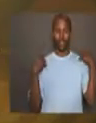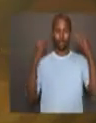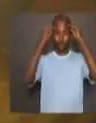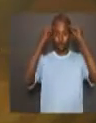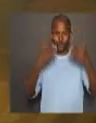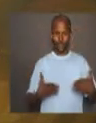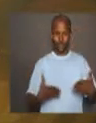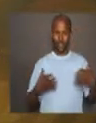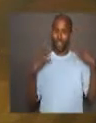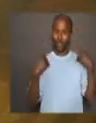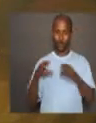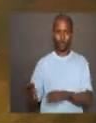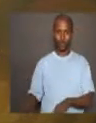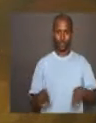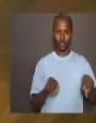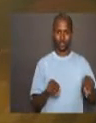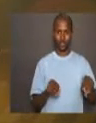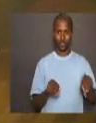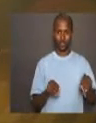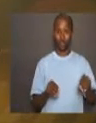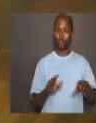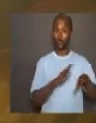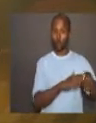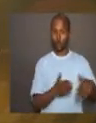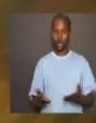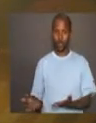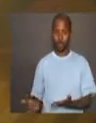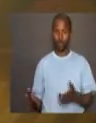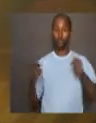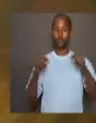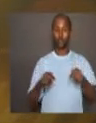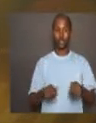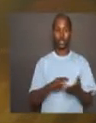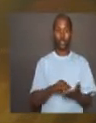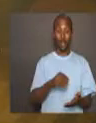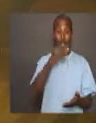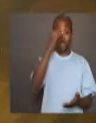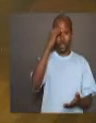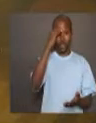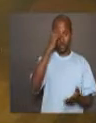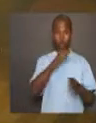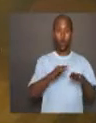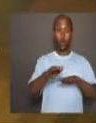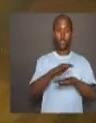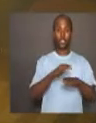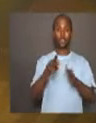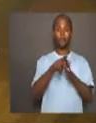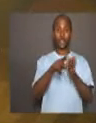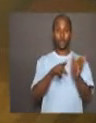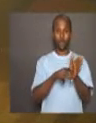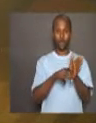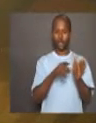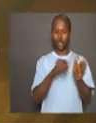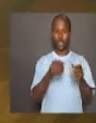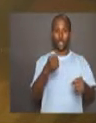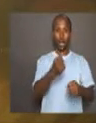Hello, teacher. Hello, students. Welcome to today's lesson on the principle